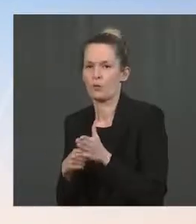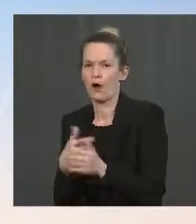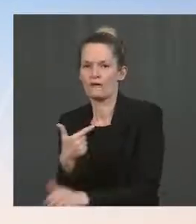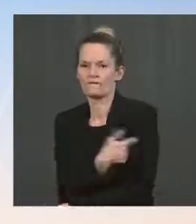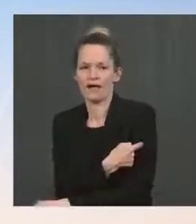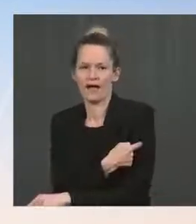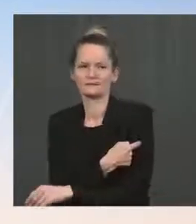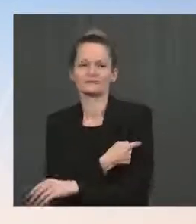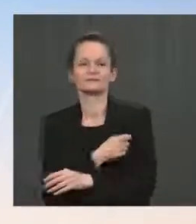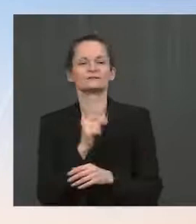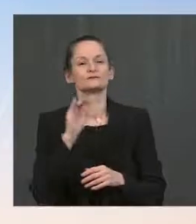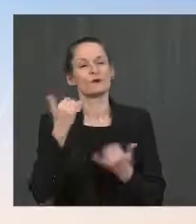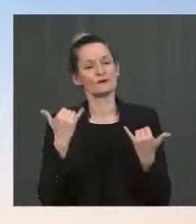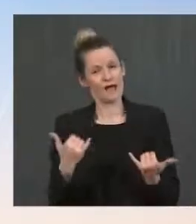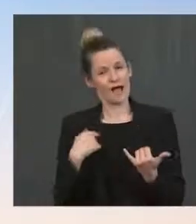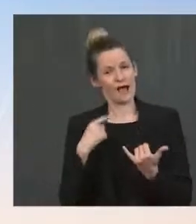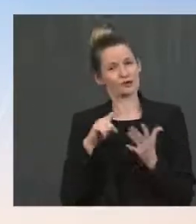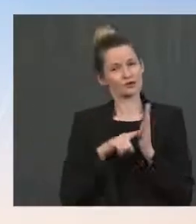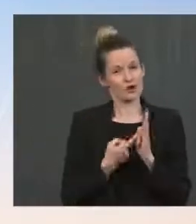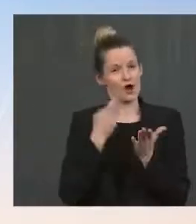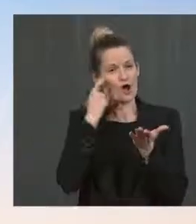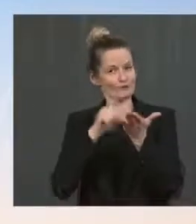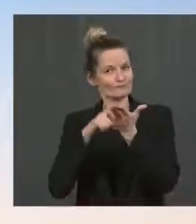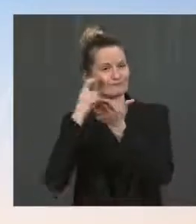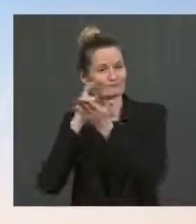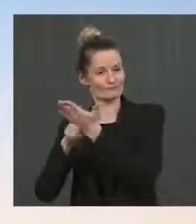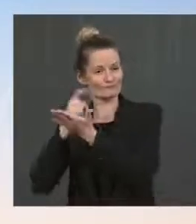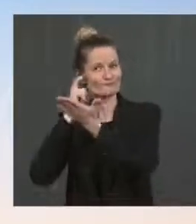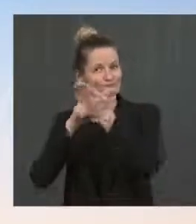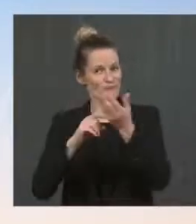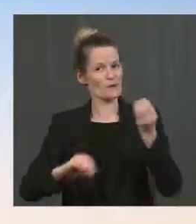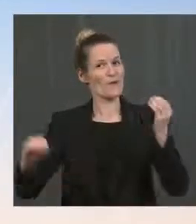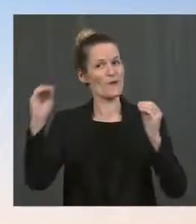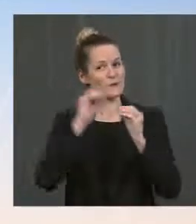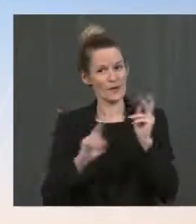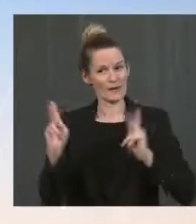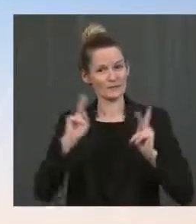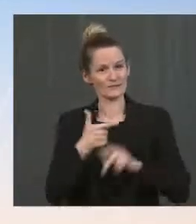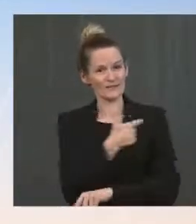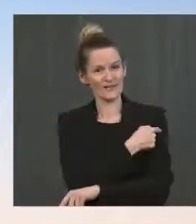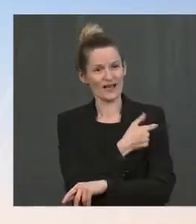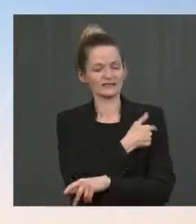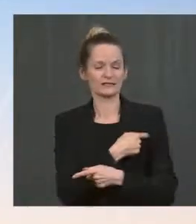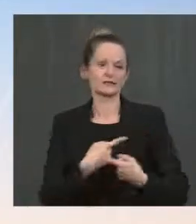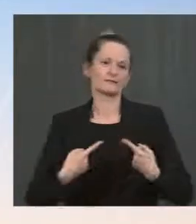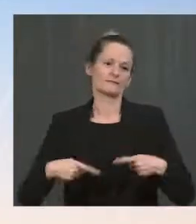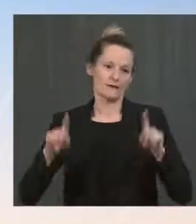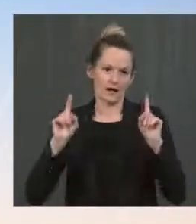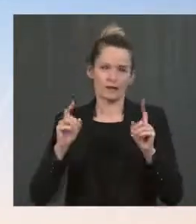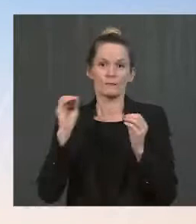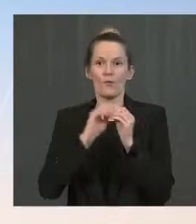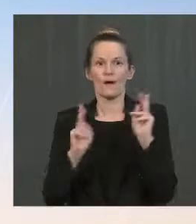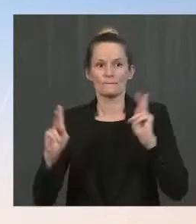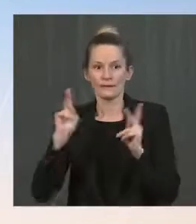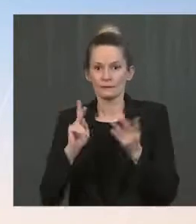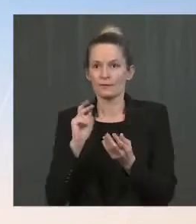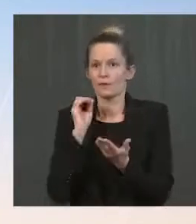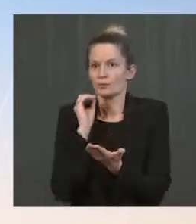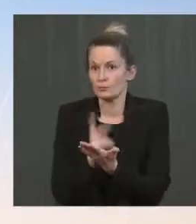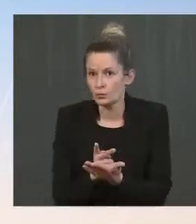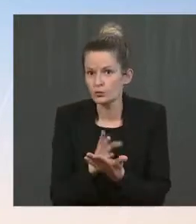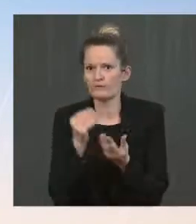vaccinated. We've seen it be effective, and we've seen it rise in approval and support across the country as people who are vaccinated are